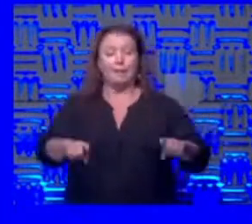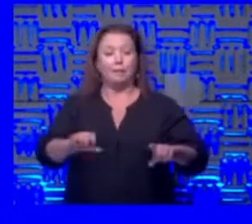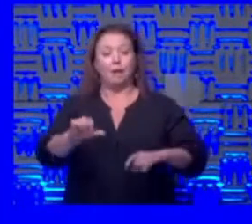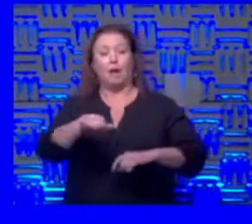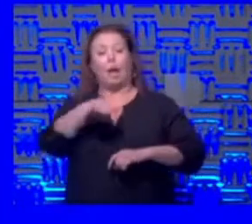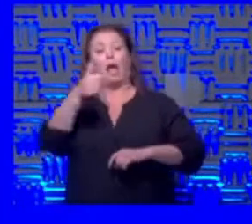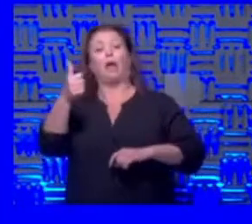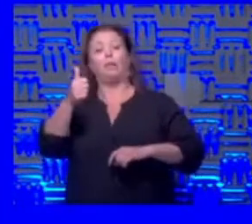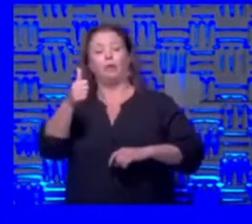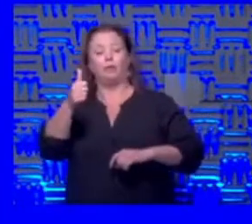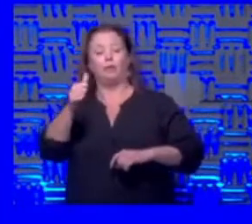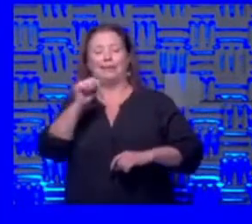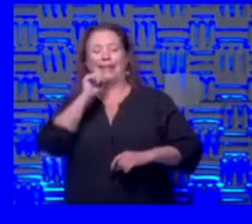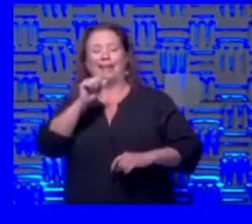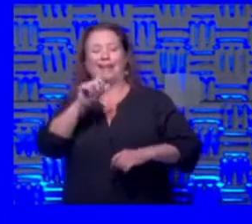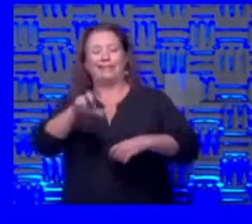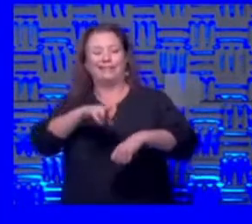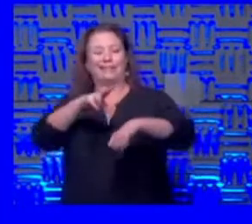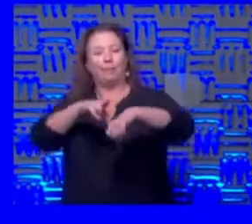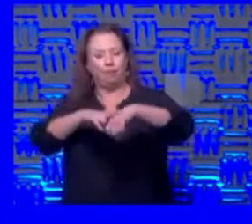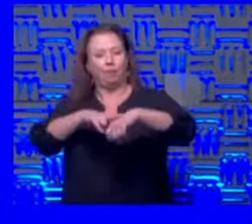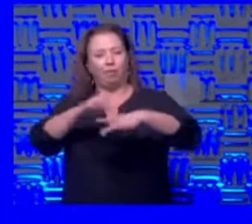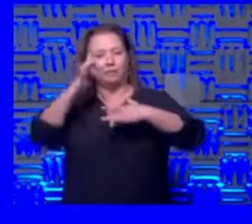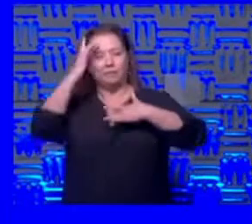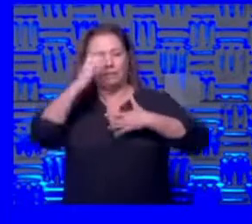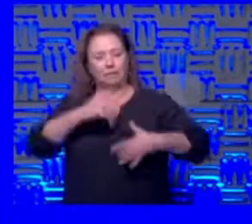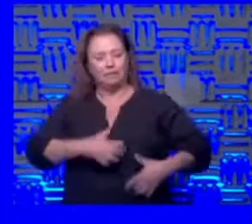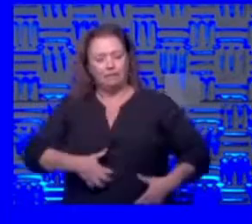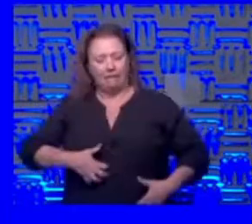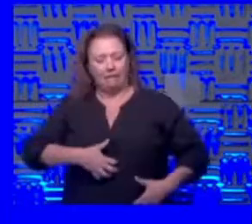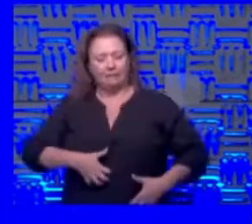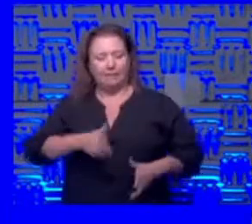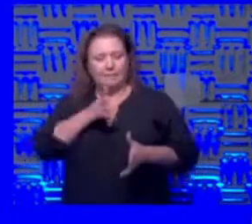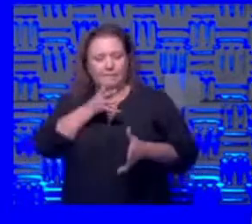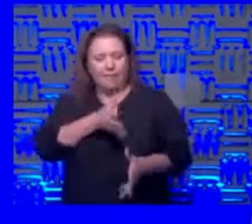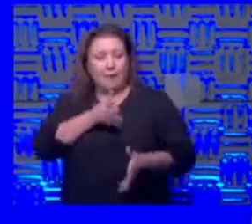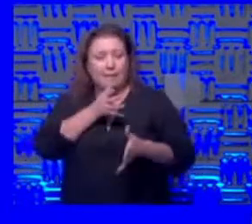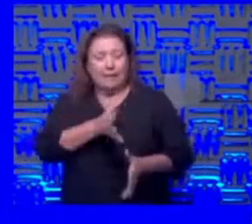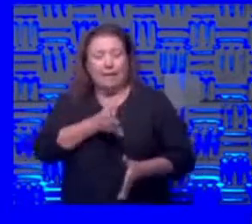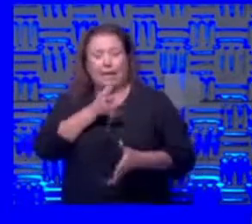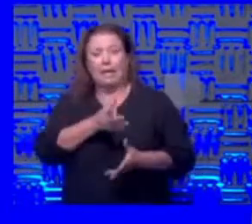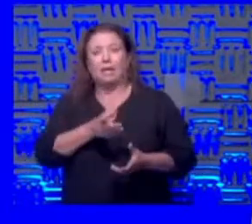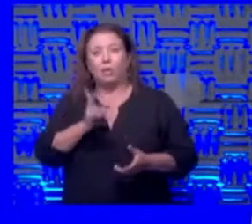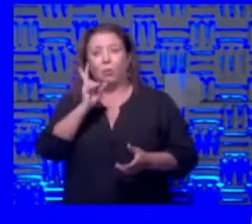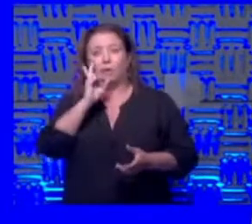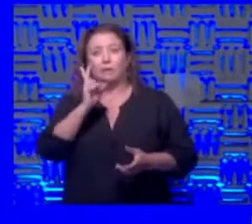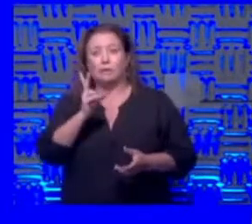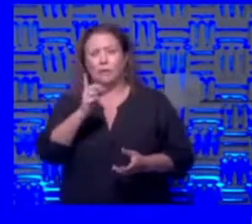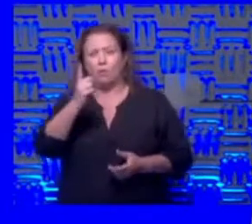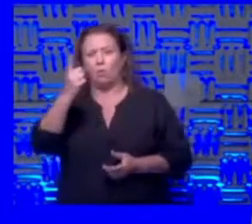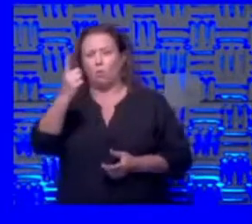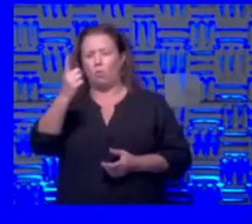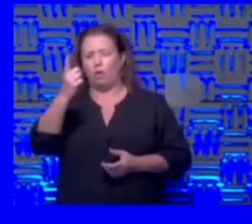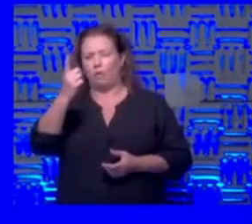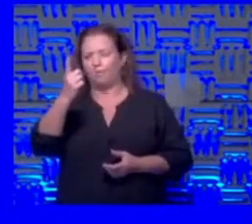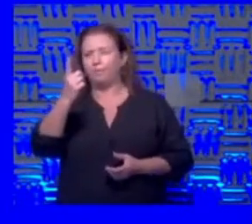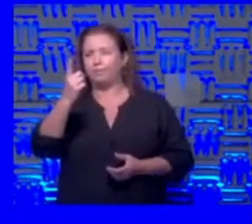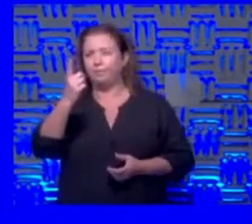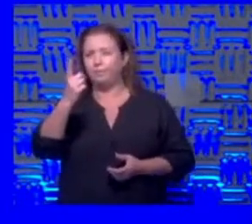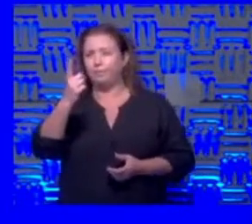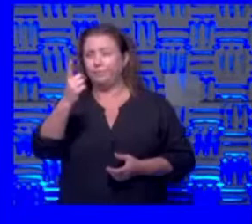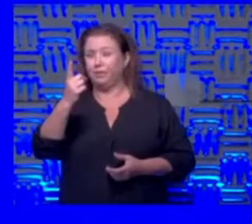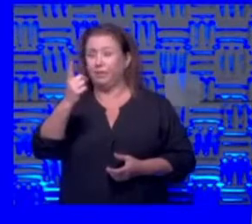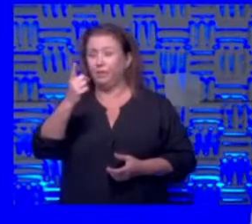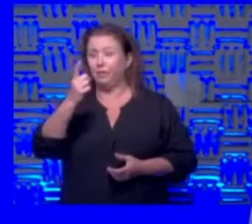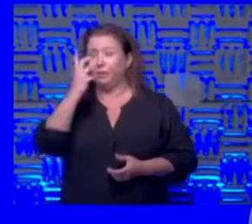other atypical symptoms: nausea, vomiting. We have seen one of the most